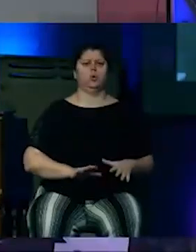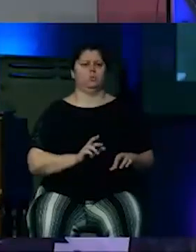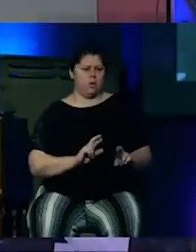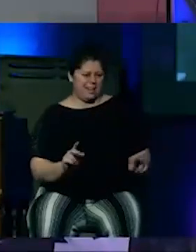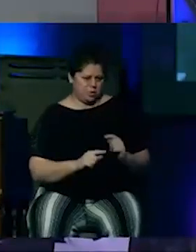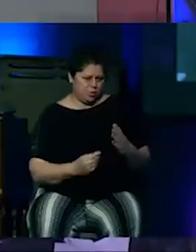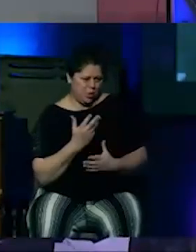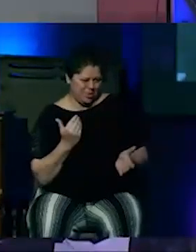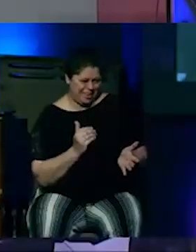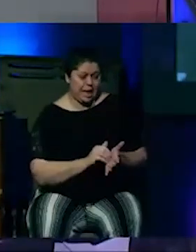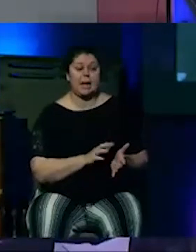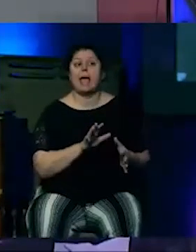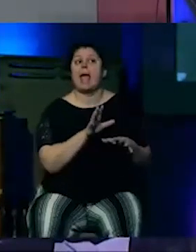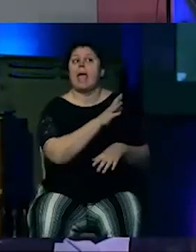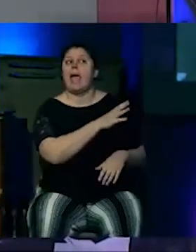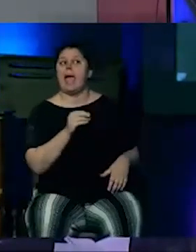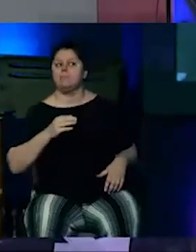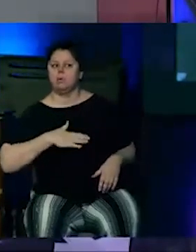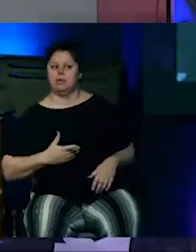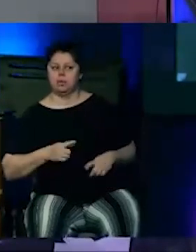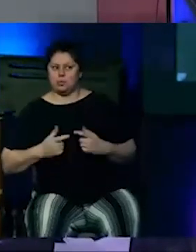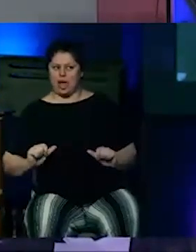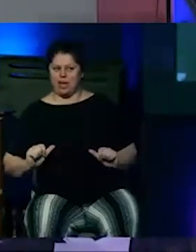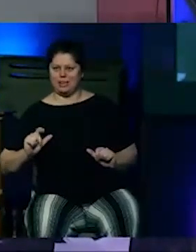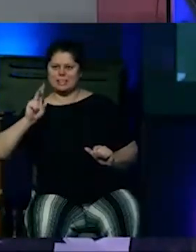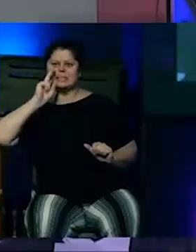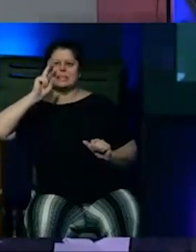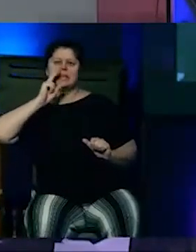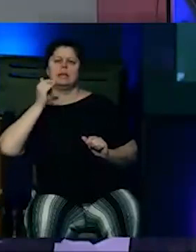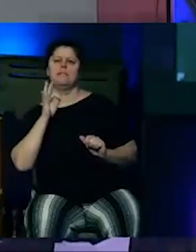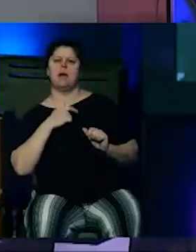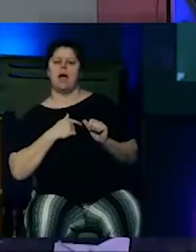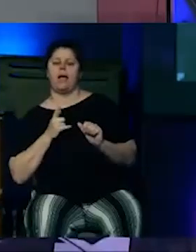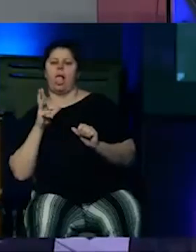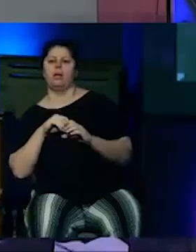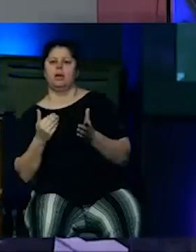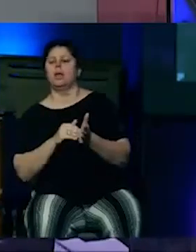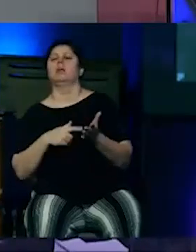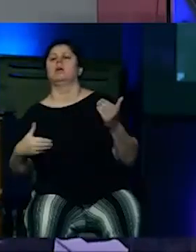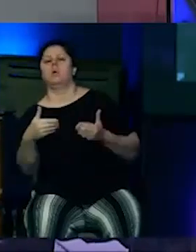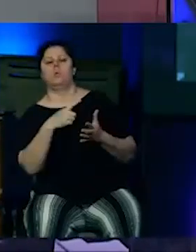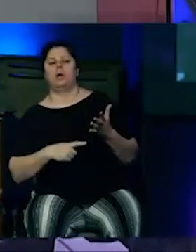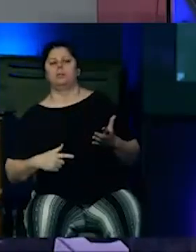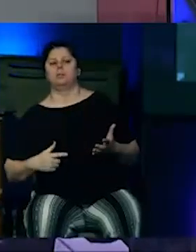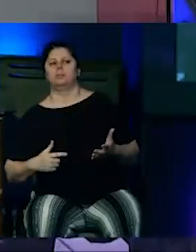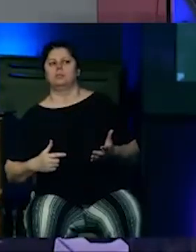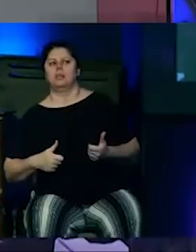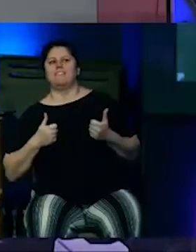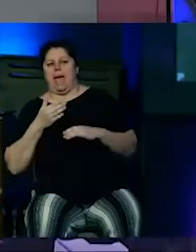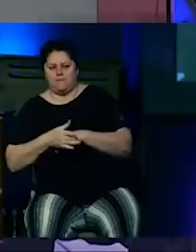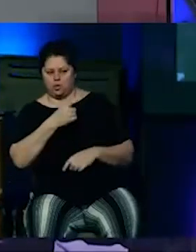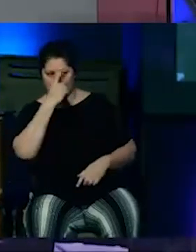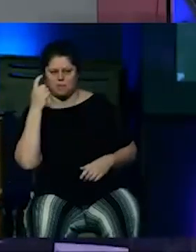also to be willing to try and see what might be on the other side, at living life after trauma